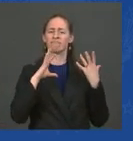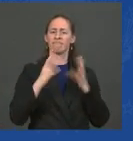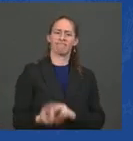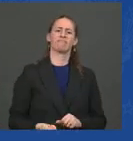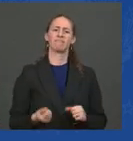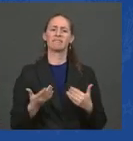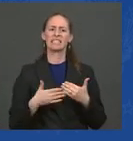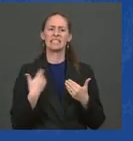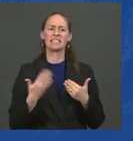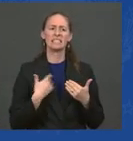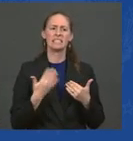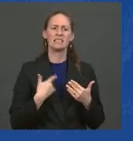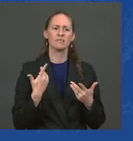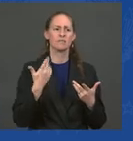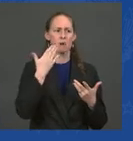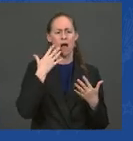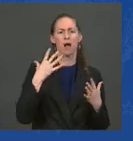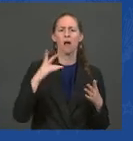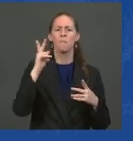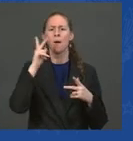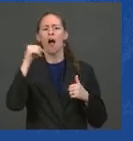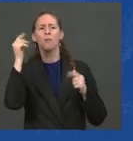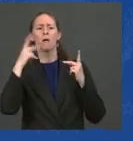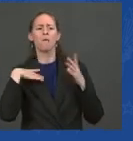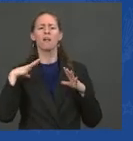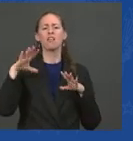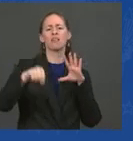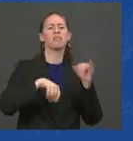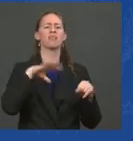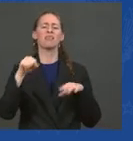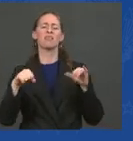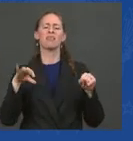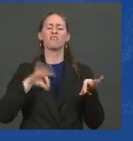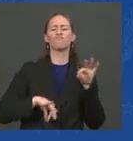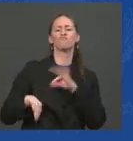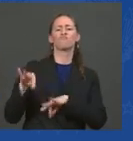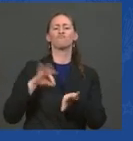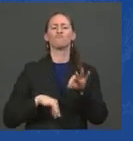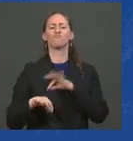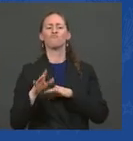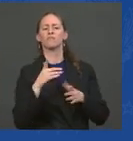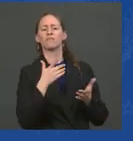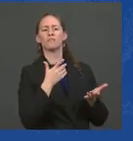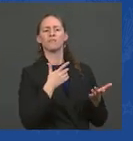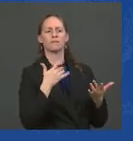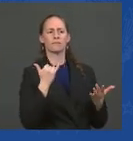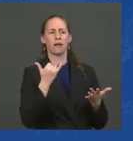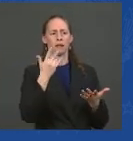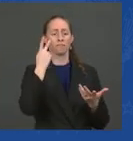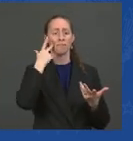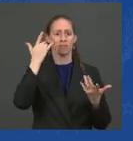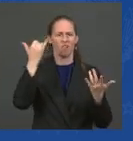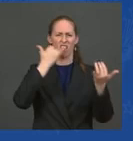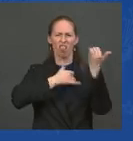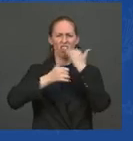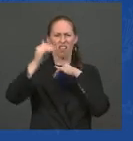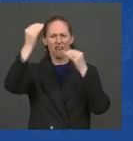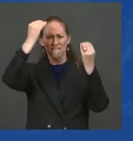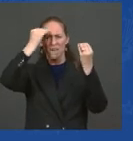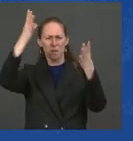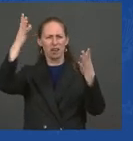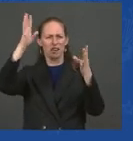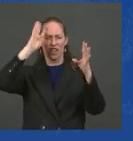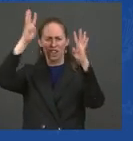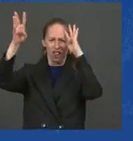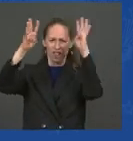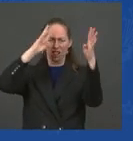for power and personal enrichment. In an age of increasing misinformation and disinformation, we must not